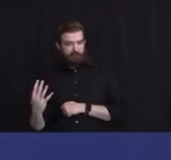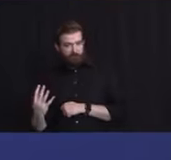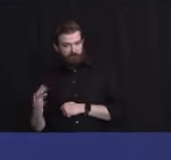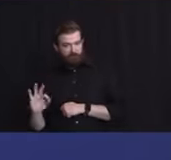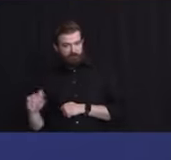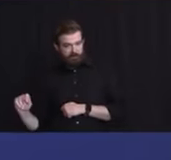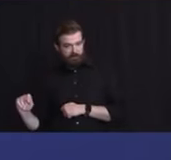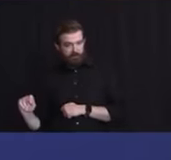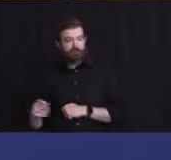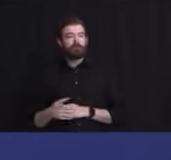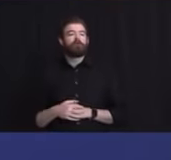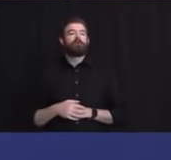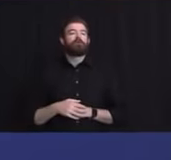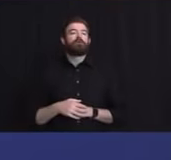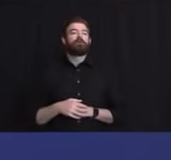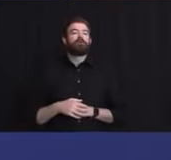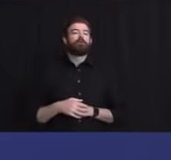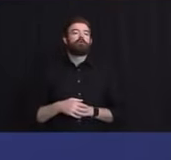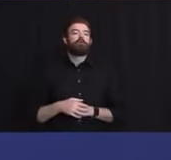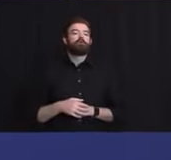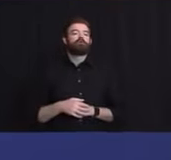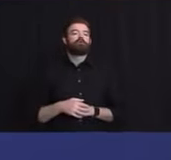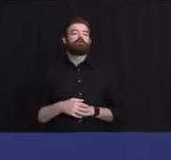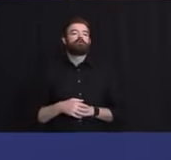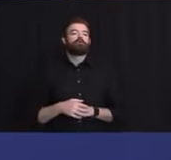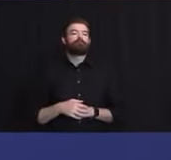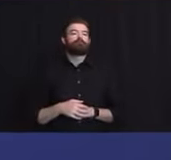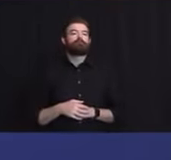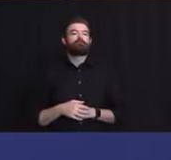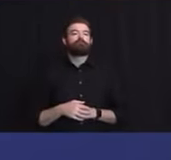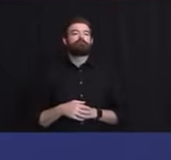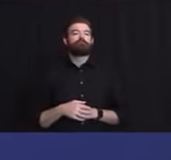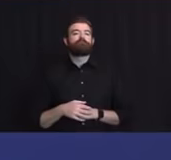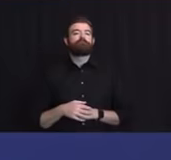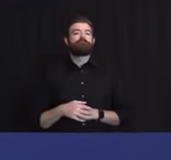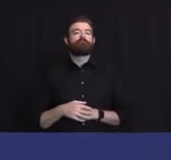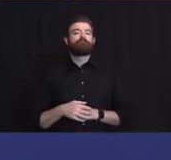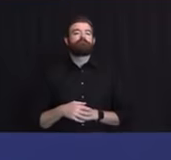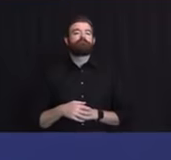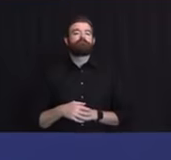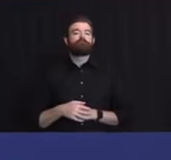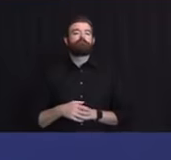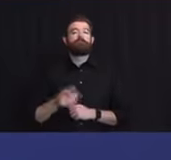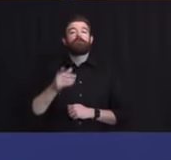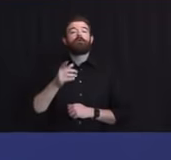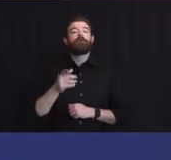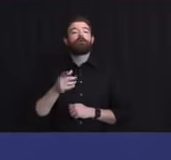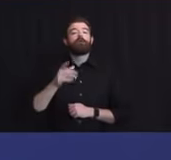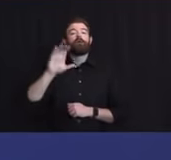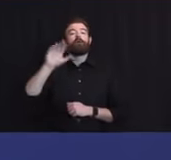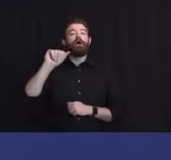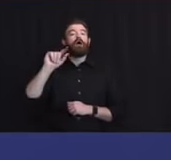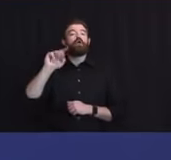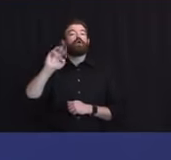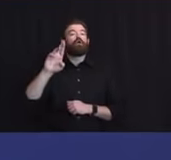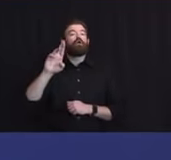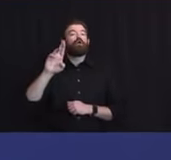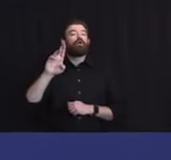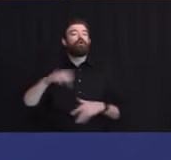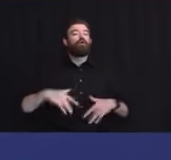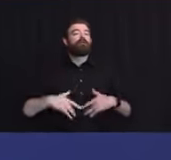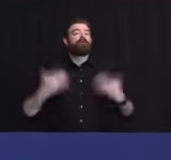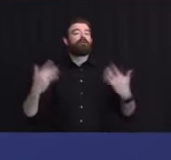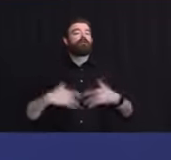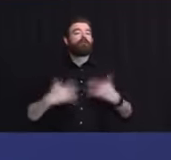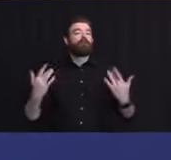So, at a catered event, it is, what we've said it is. I think large seat venues where we've, on the inside, we've